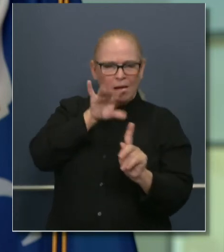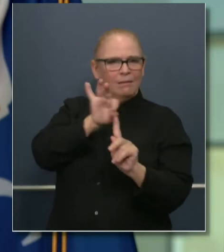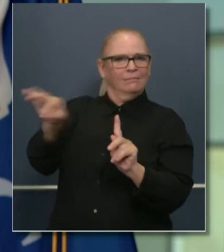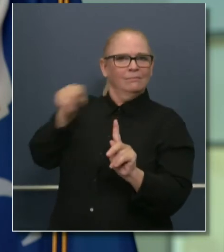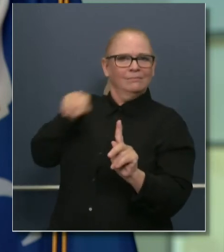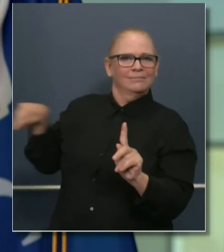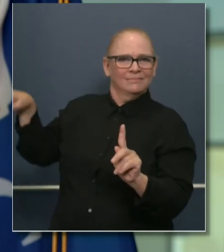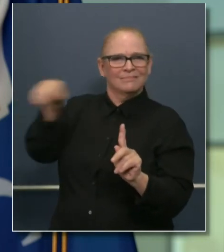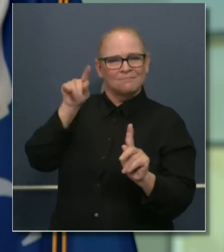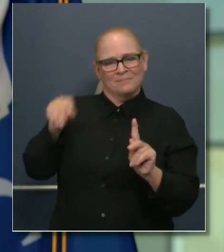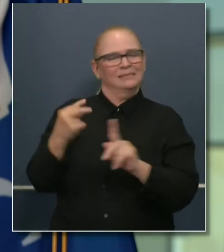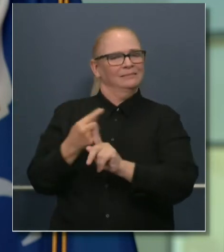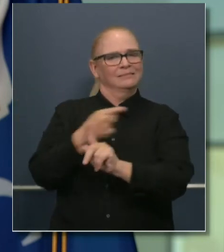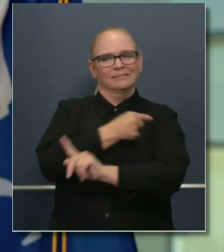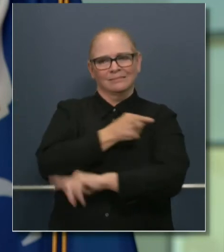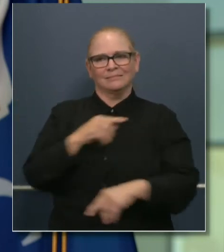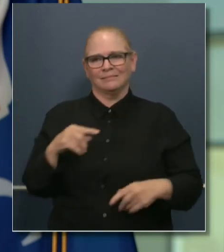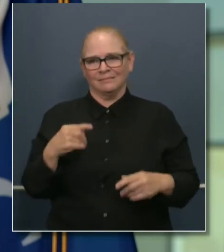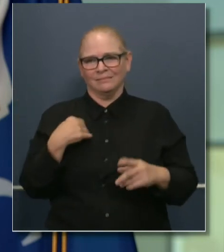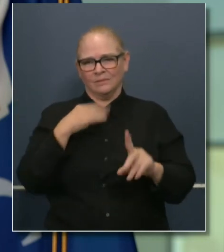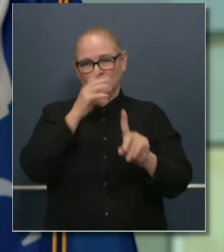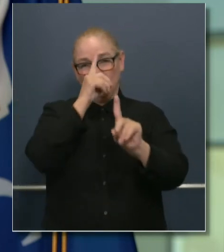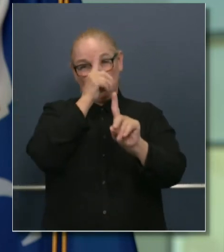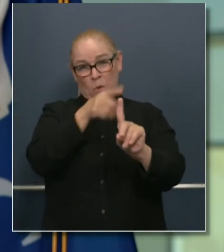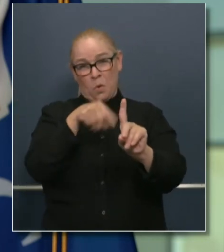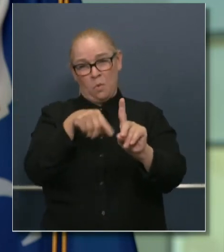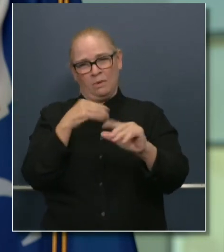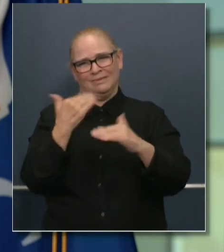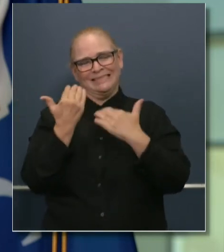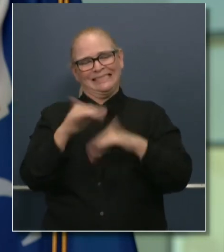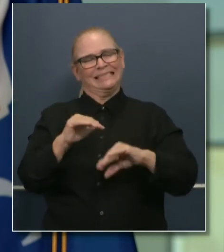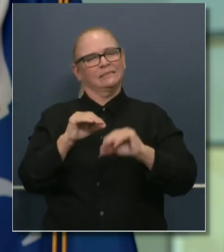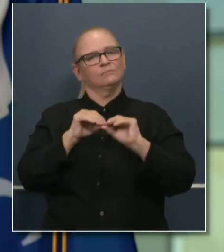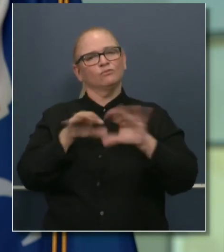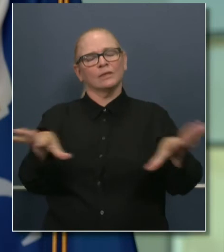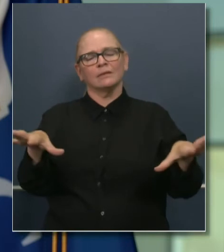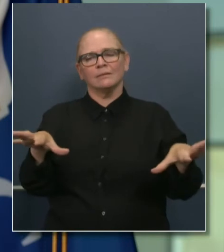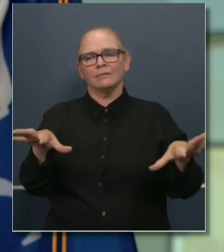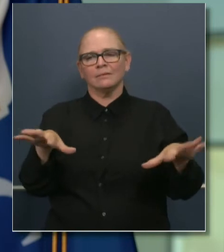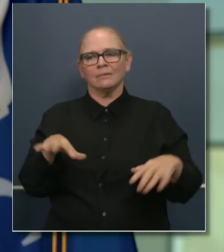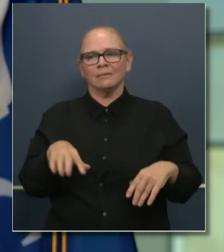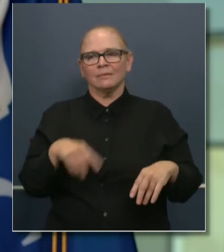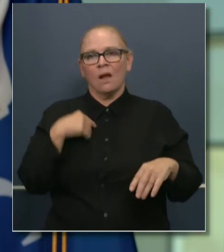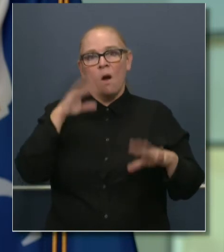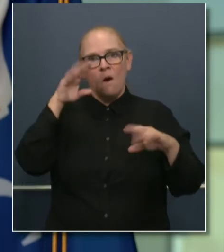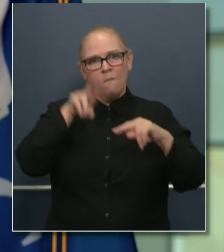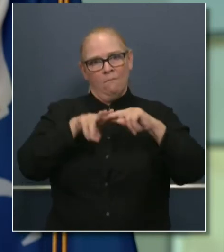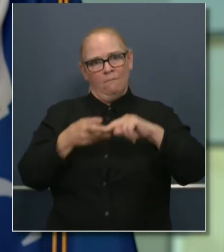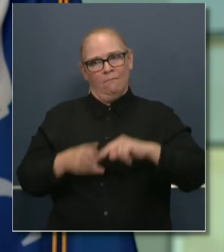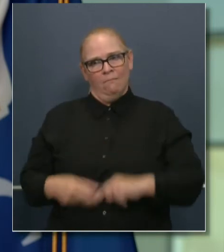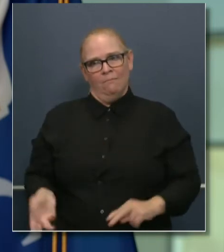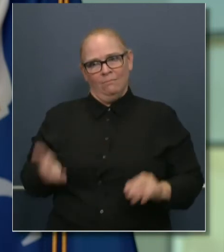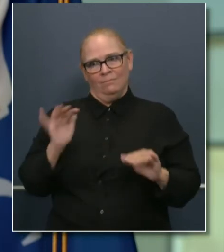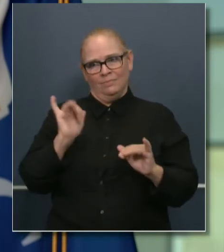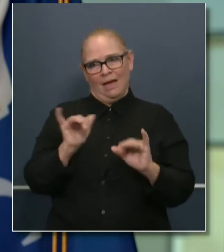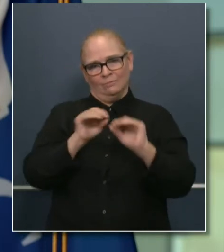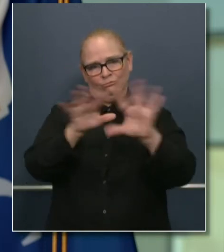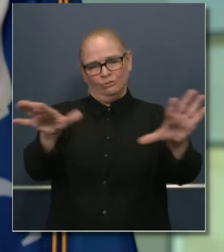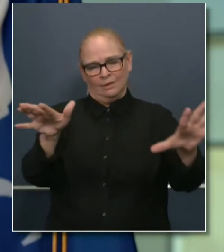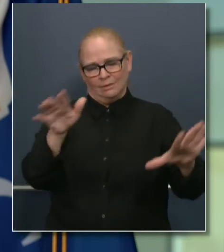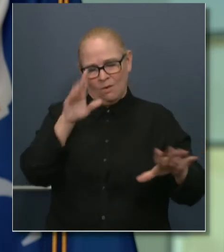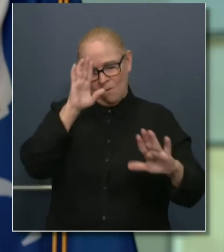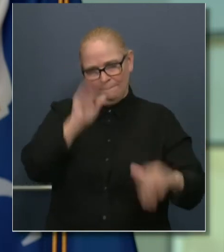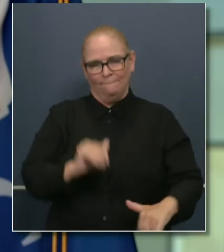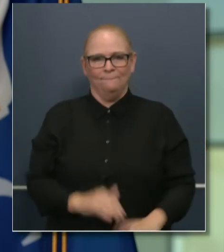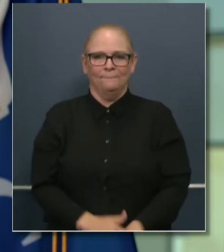our commitment if we can mitigate the spread and see a decline in the spread of this disease, but to make available to